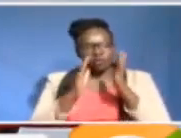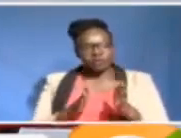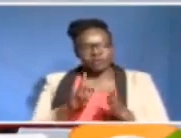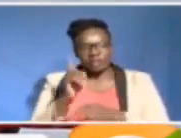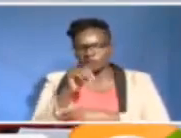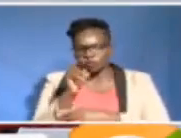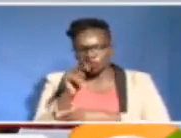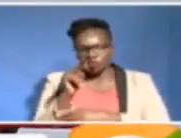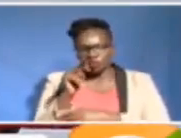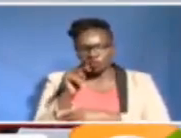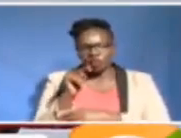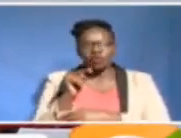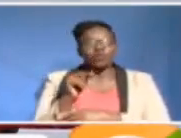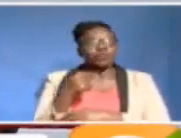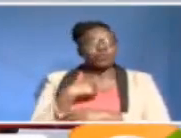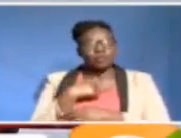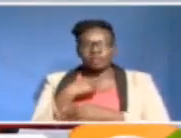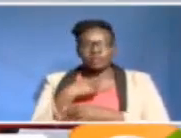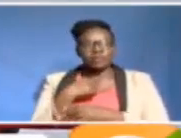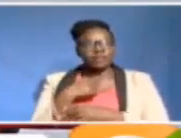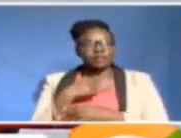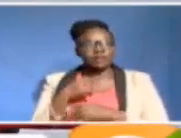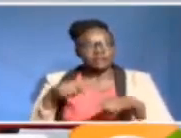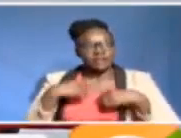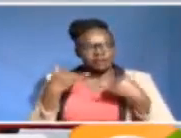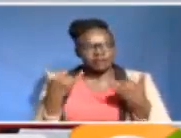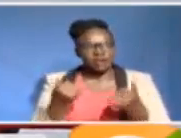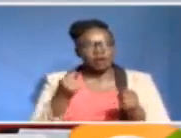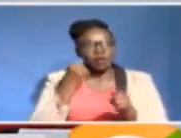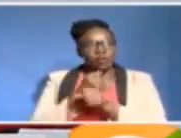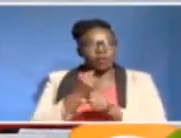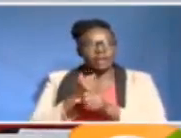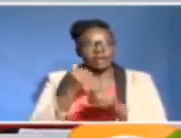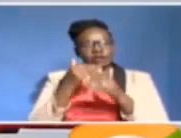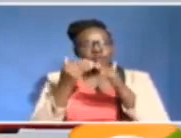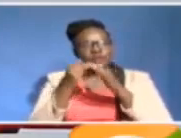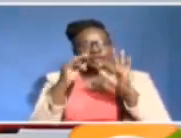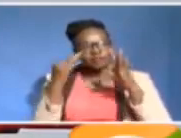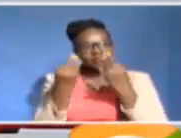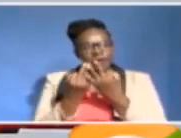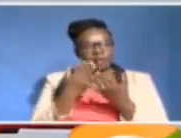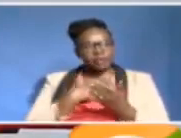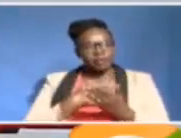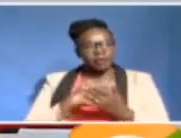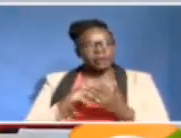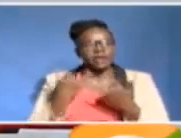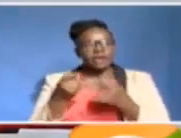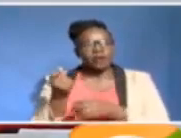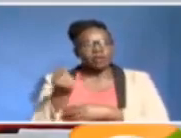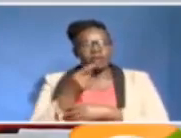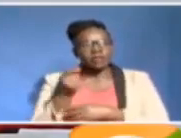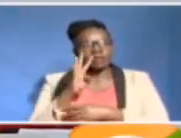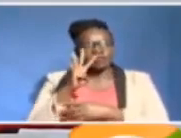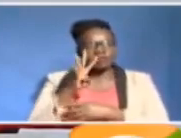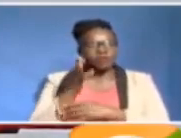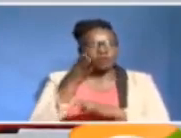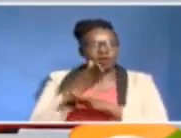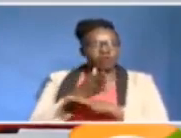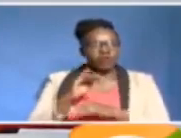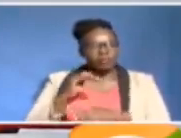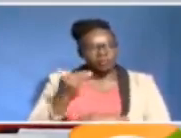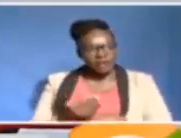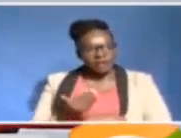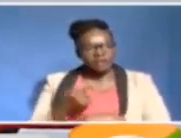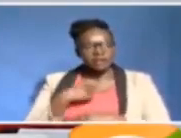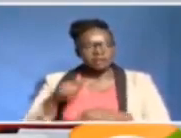it doesn't work like that, because right now I'm working on building my family. I'm 4 months plus pregnant, and I'm so proud of myself.